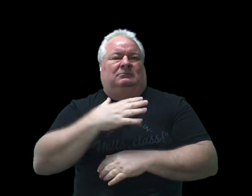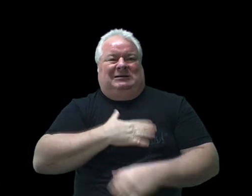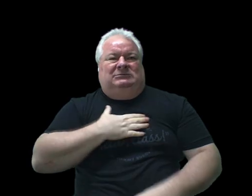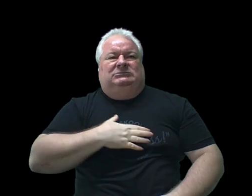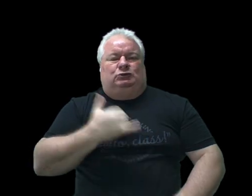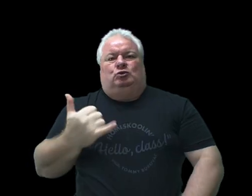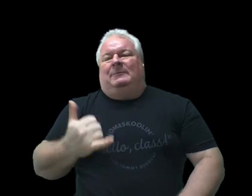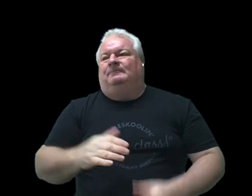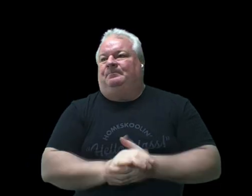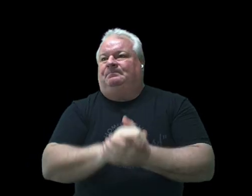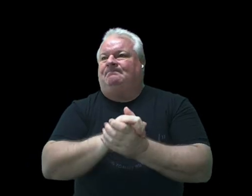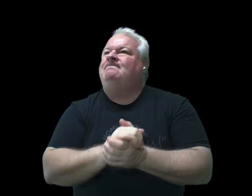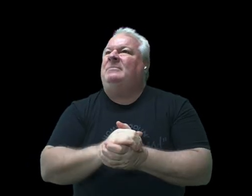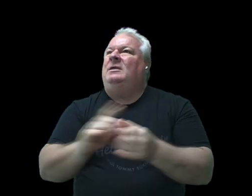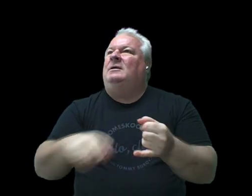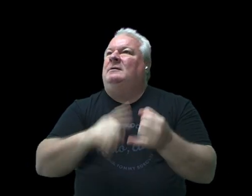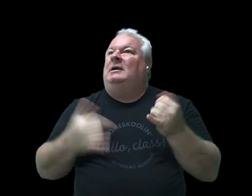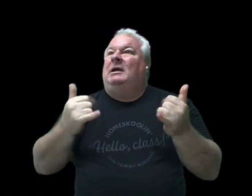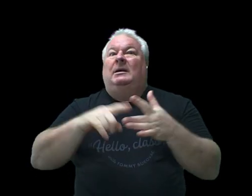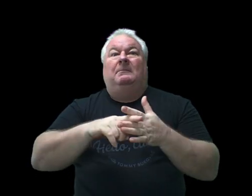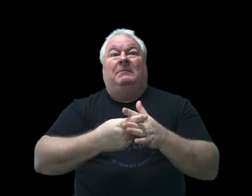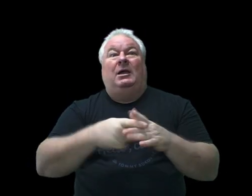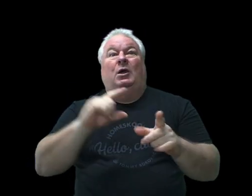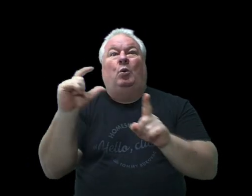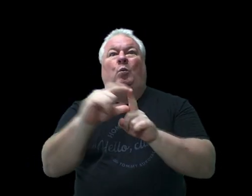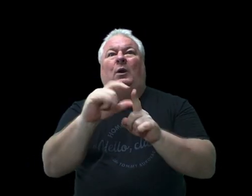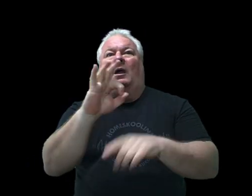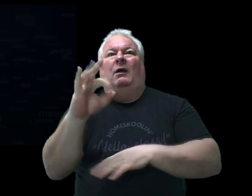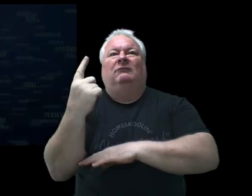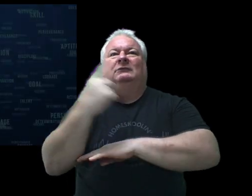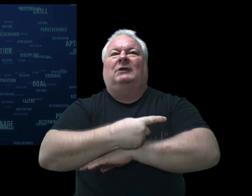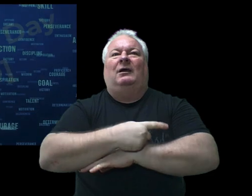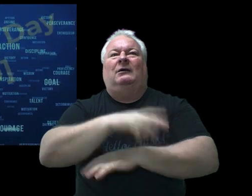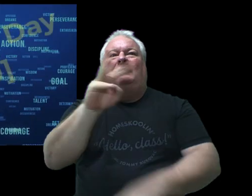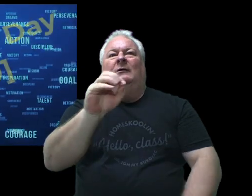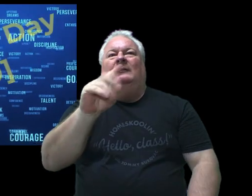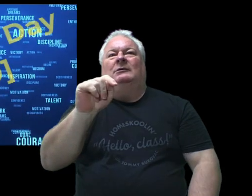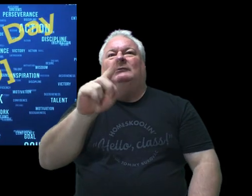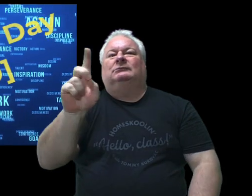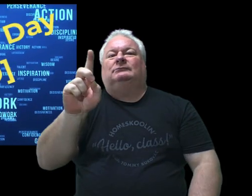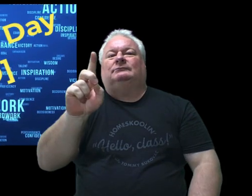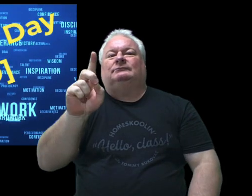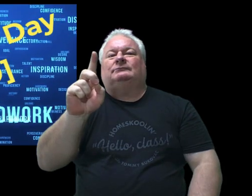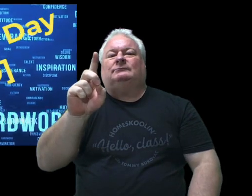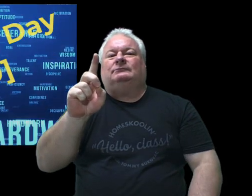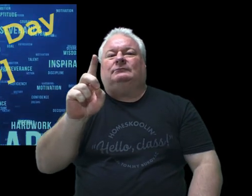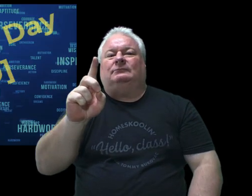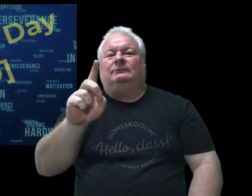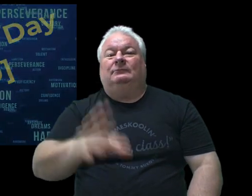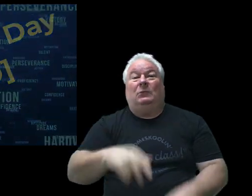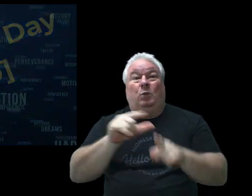And finally, let's begin our word of the